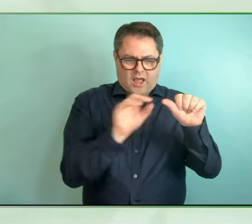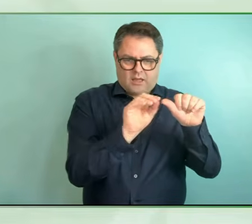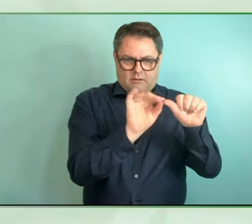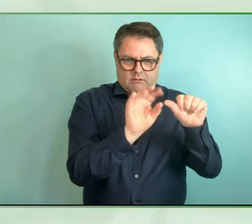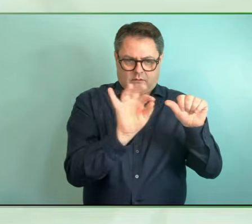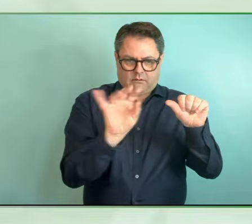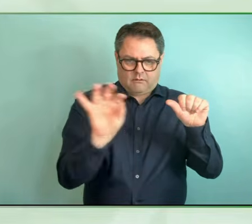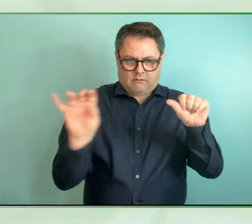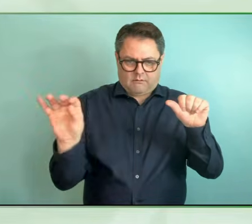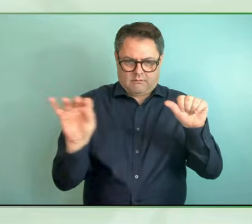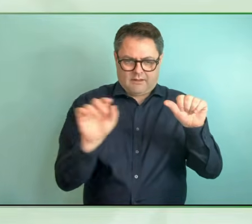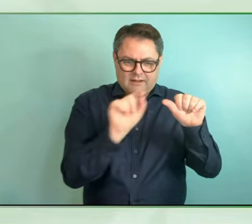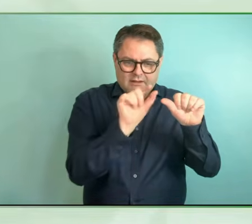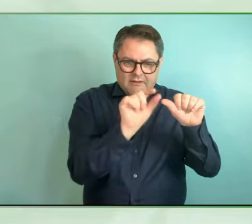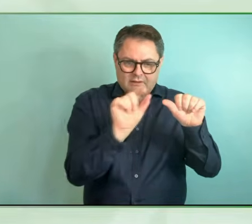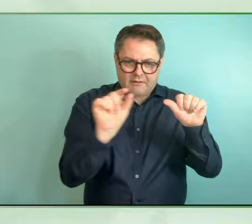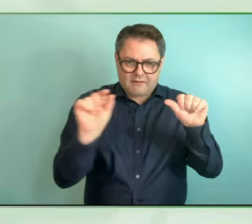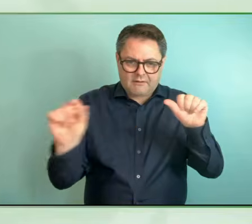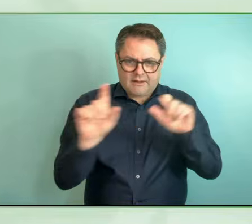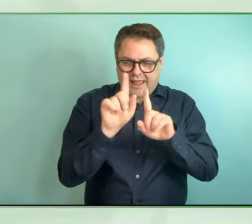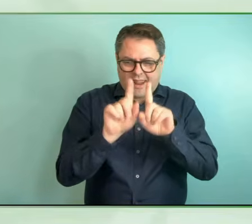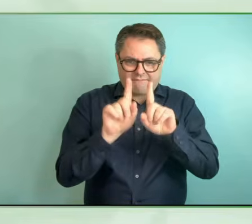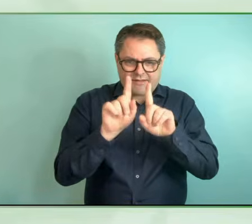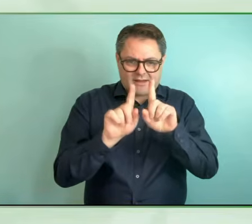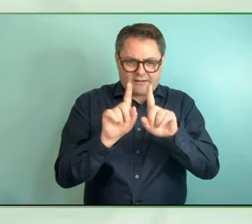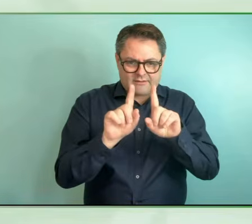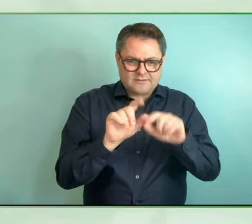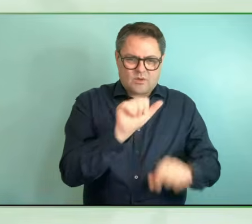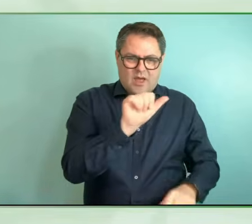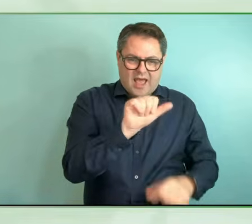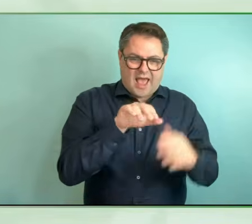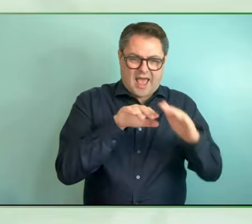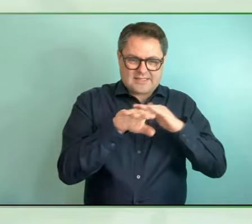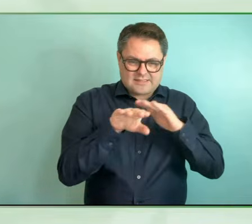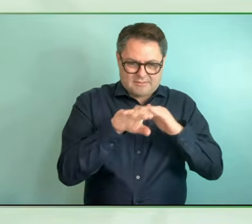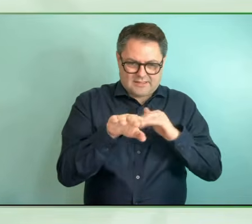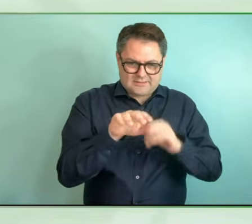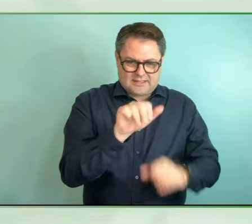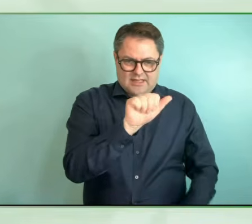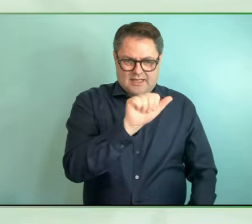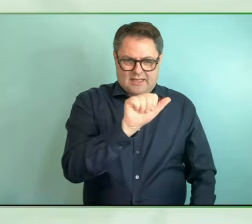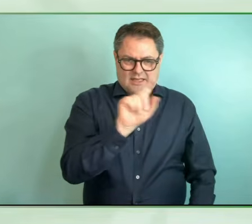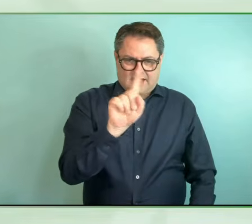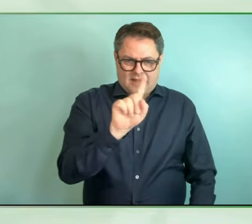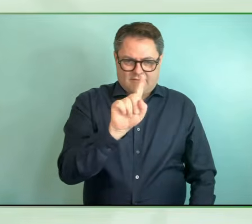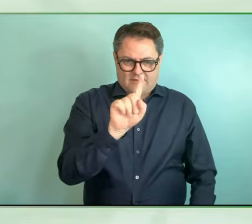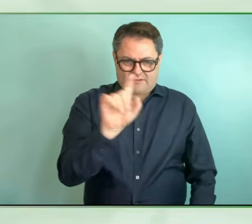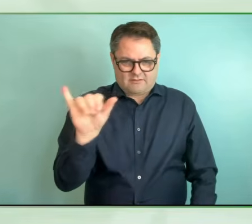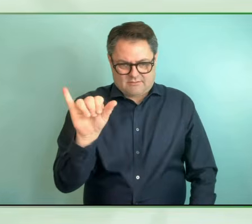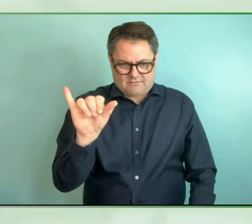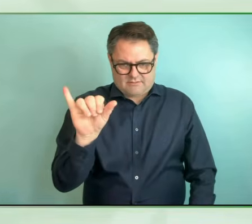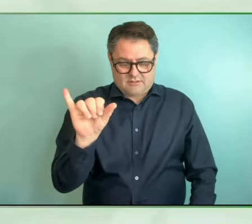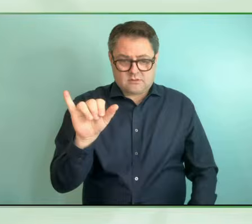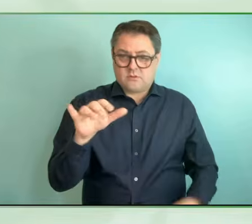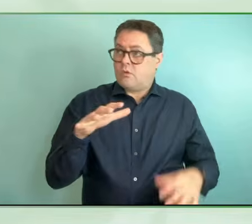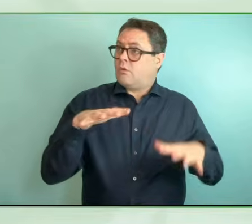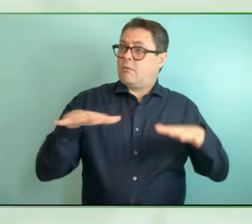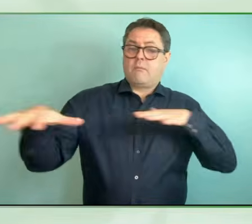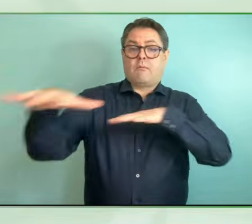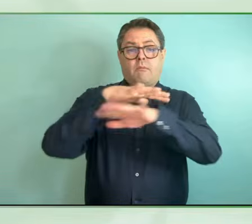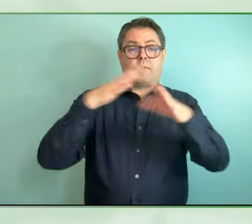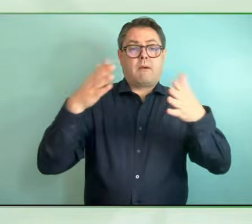does, very, very briefly, is rating accessibility in the public space.